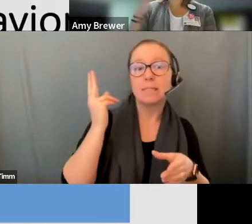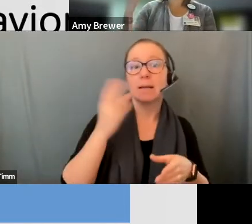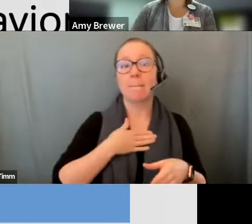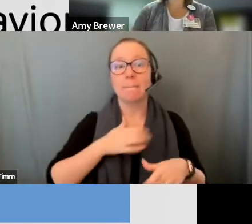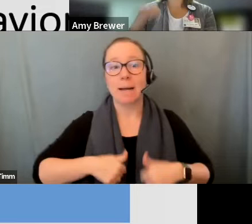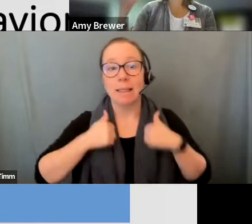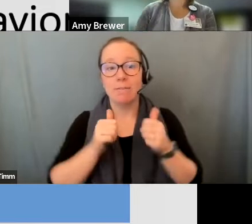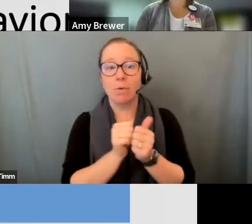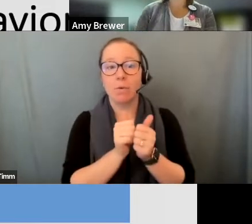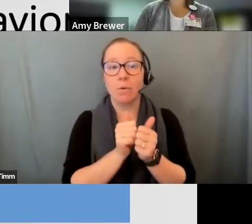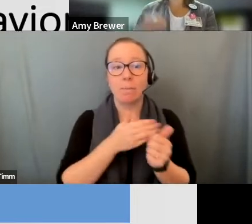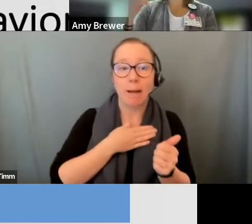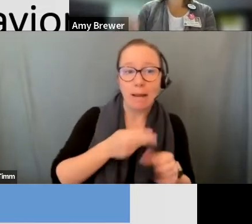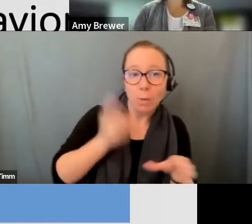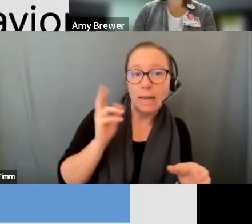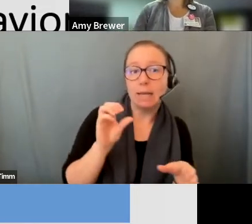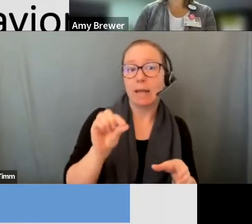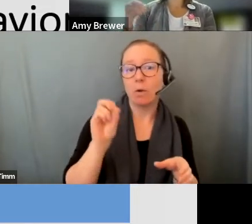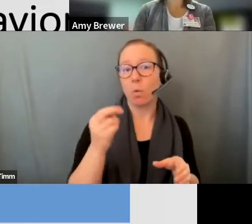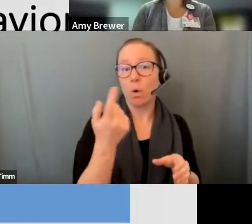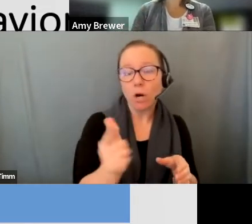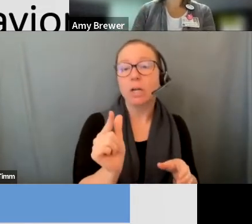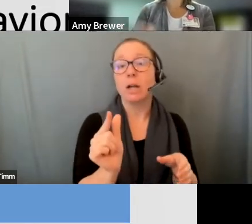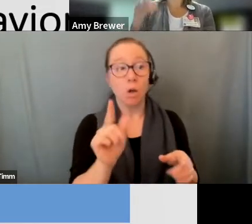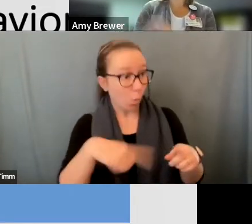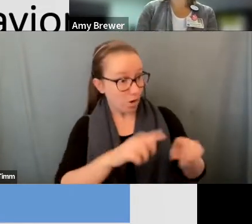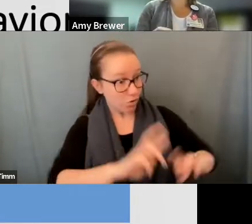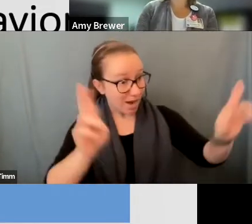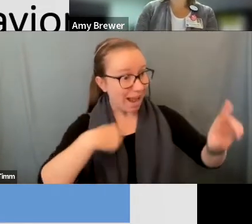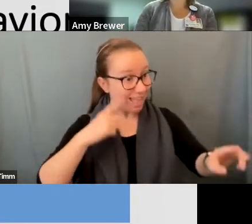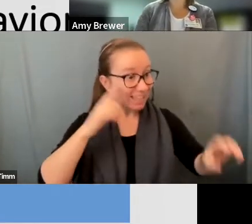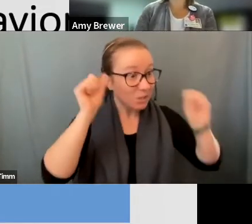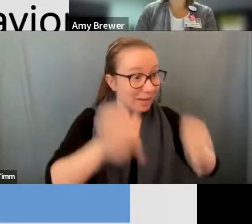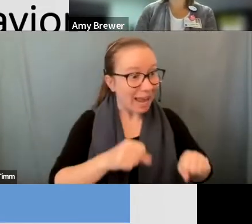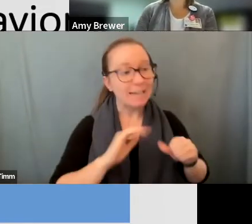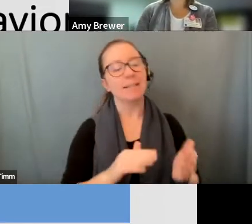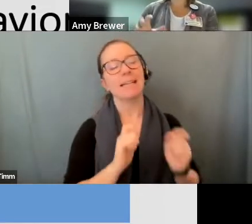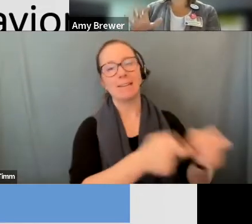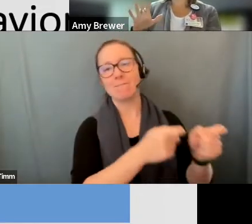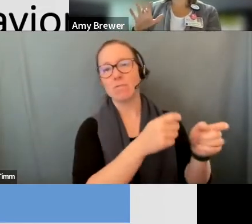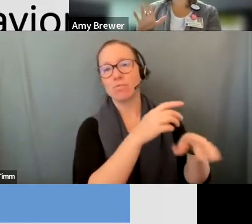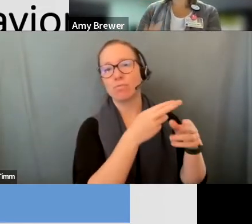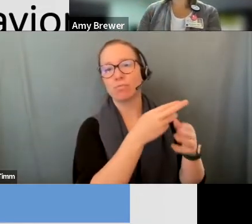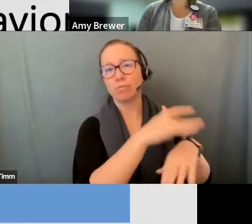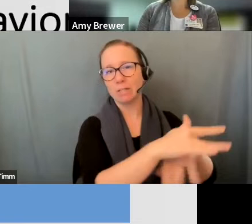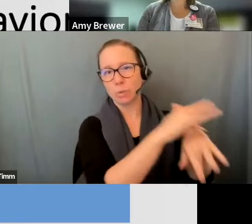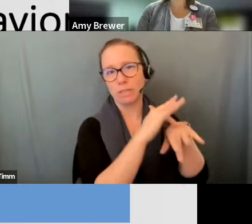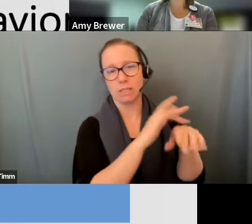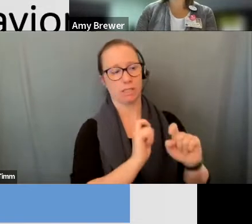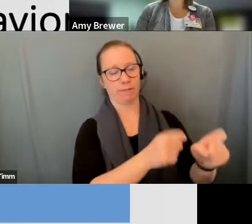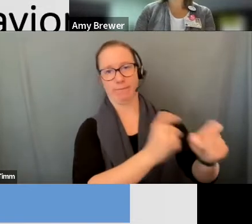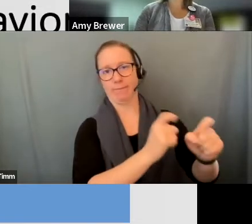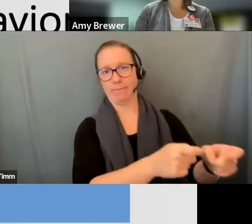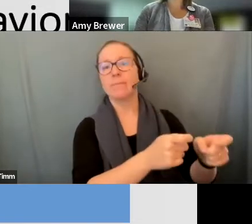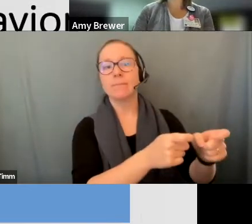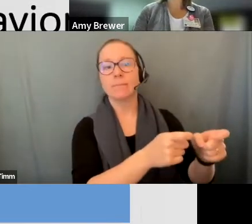you know, and every time when you're ready, I think you can do it. Here's the resources to help you, right? And then we also want to make sure that